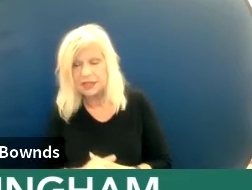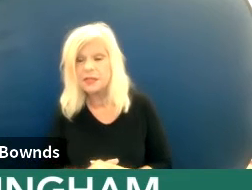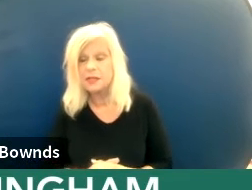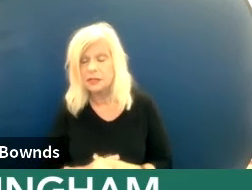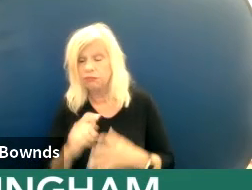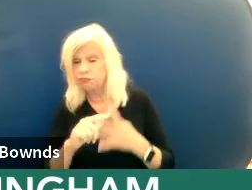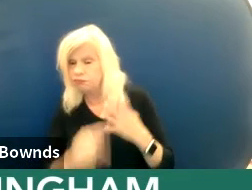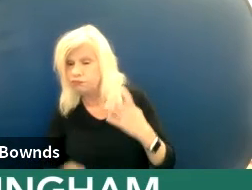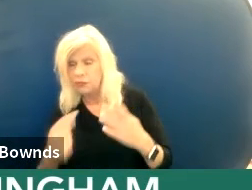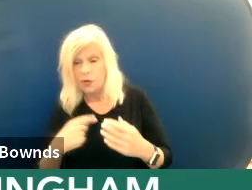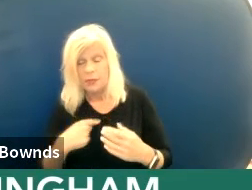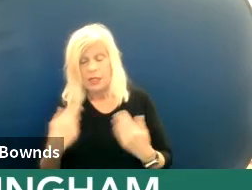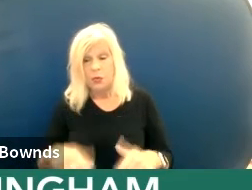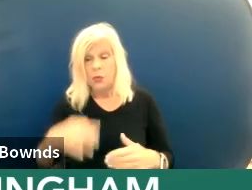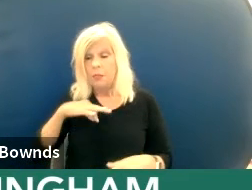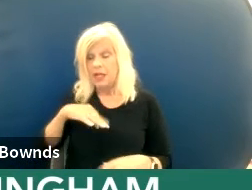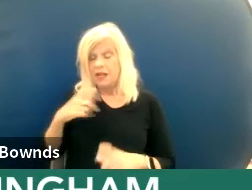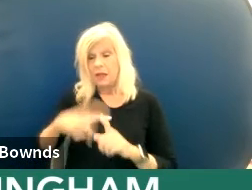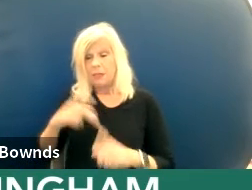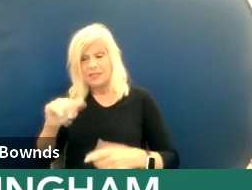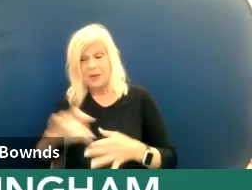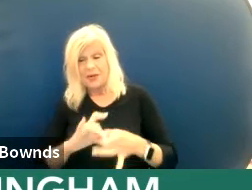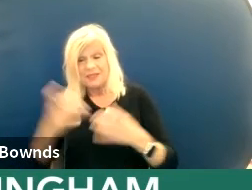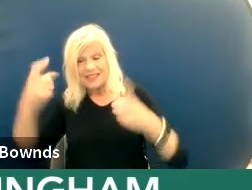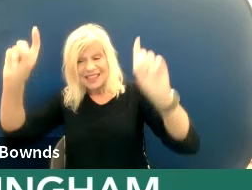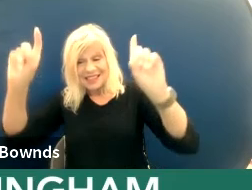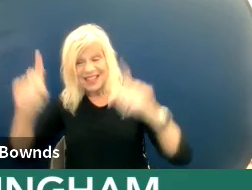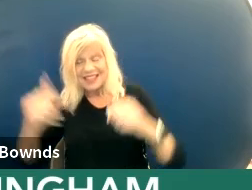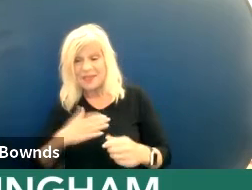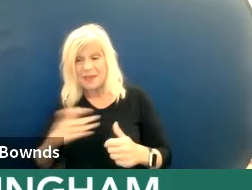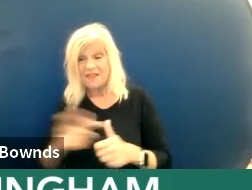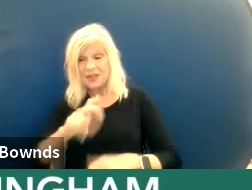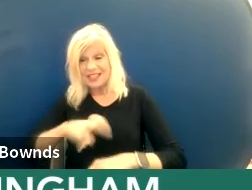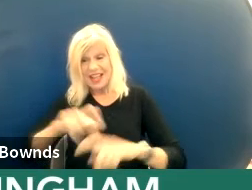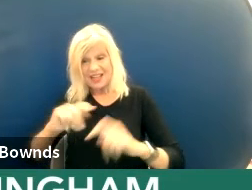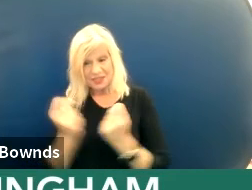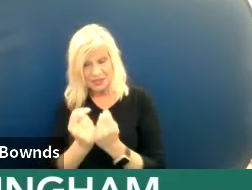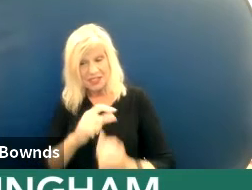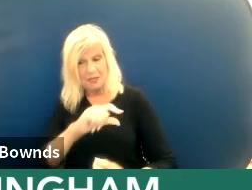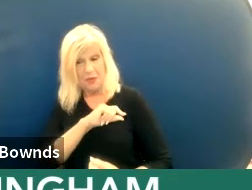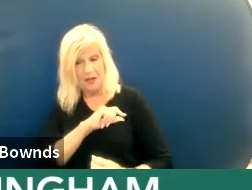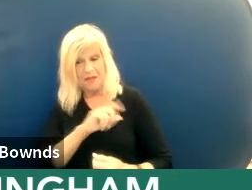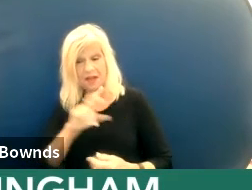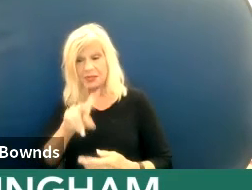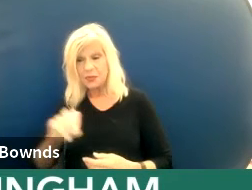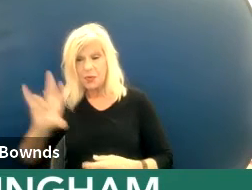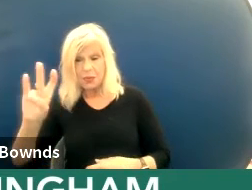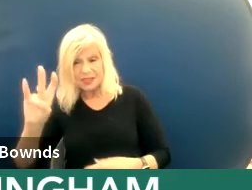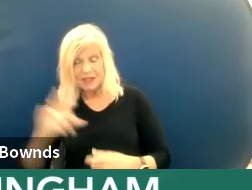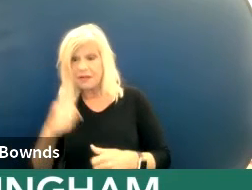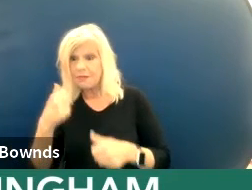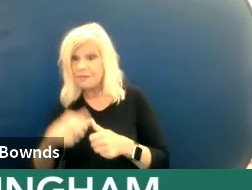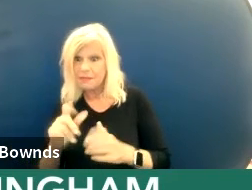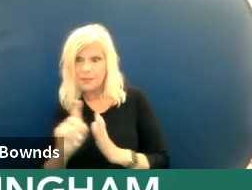me, this also led to Paralympic success. I made my first national team in 2007, and I remember a